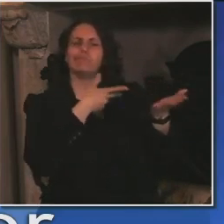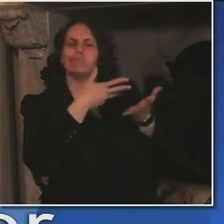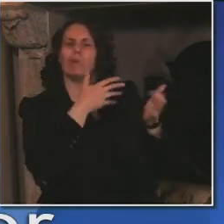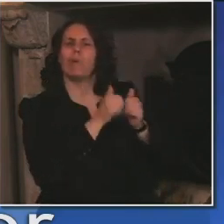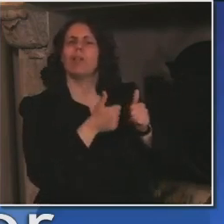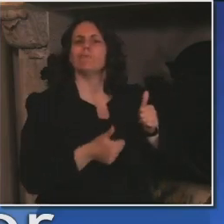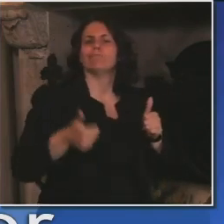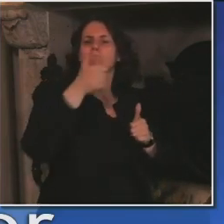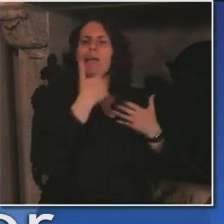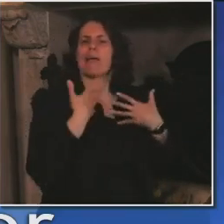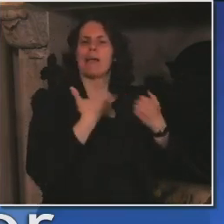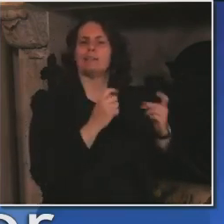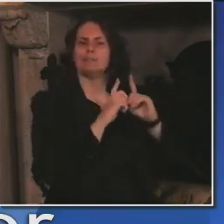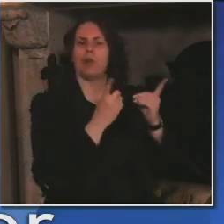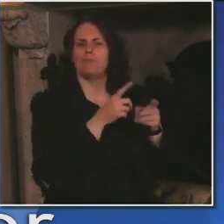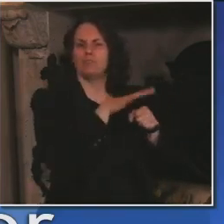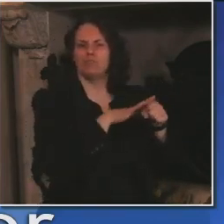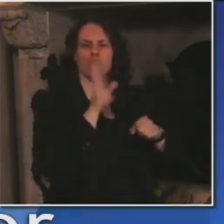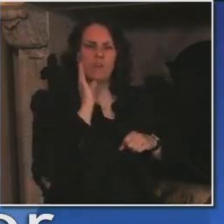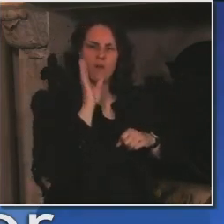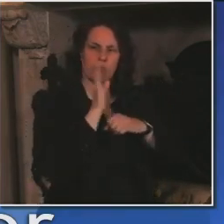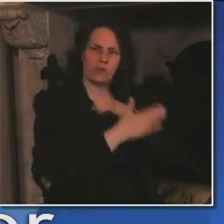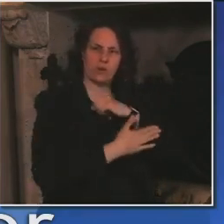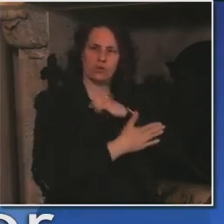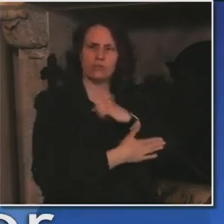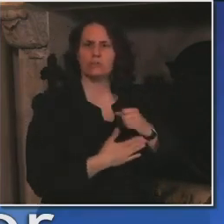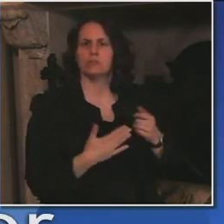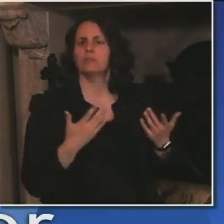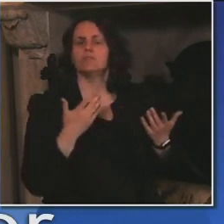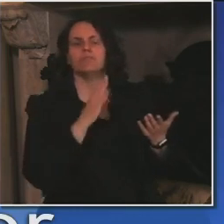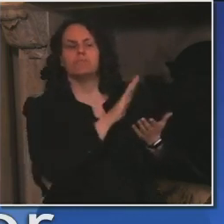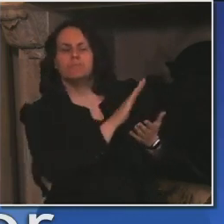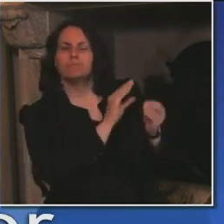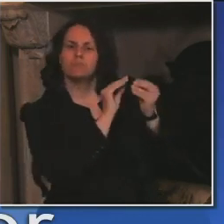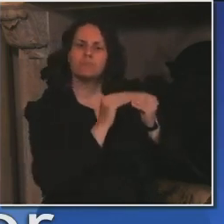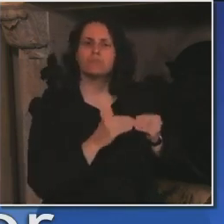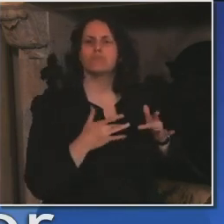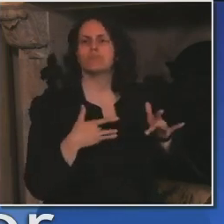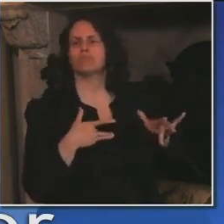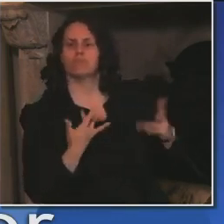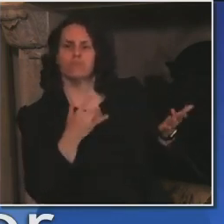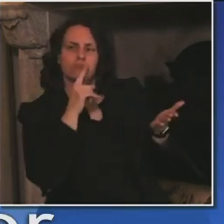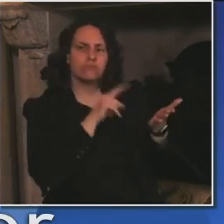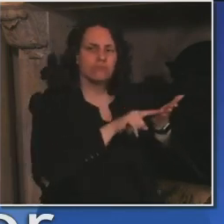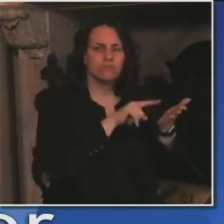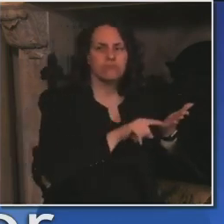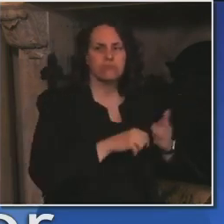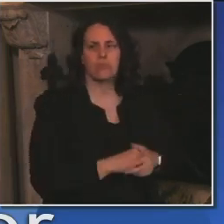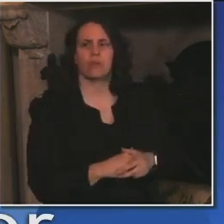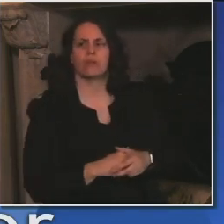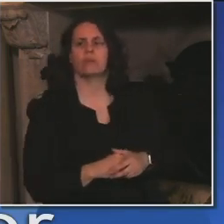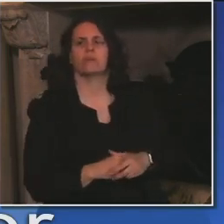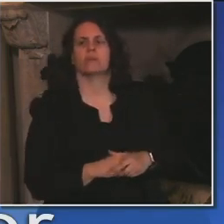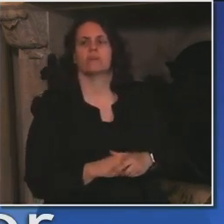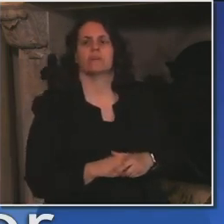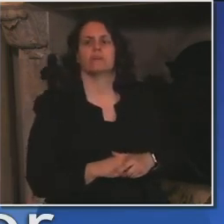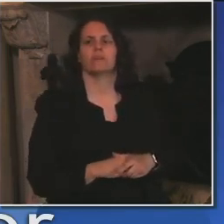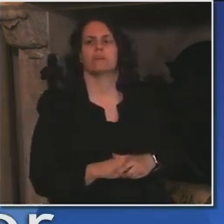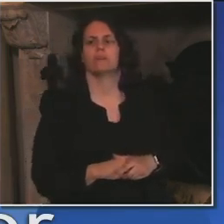investigation of what's been happening, how much of this sudden increase in